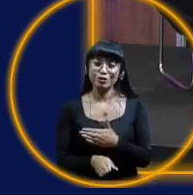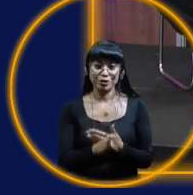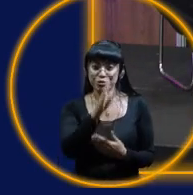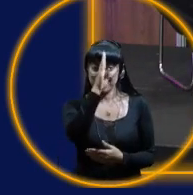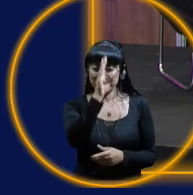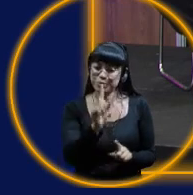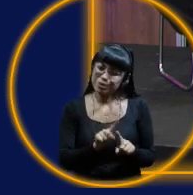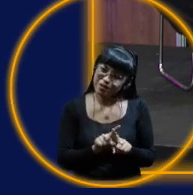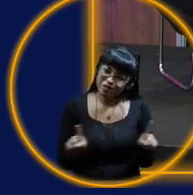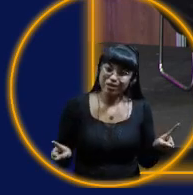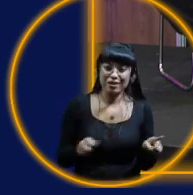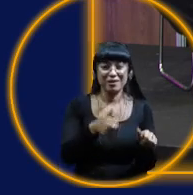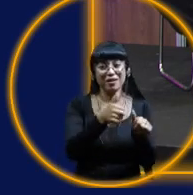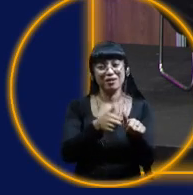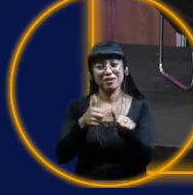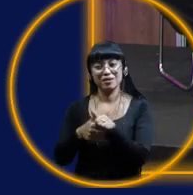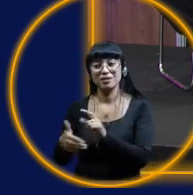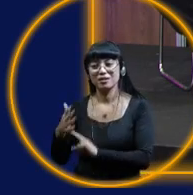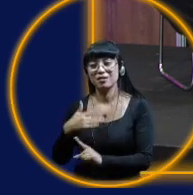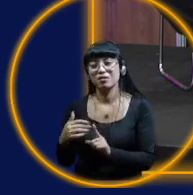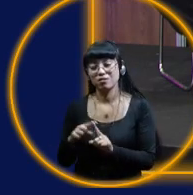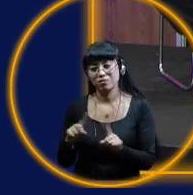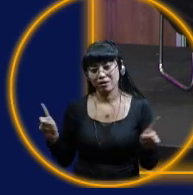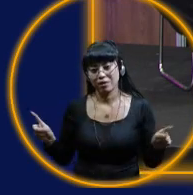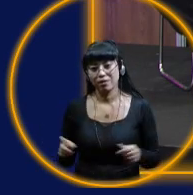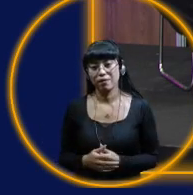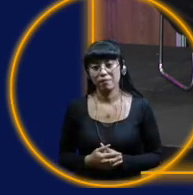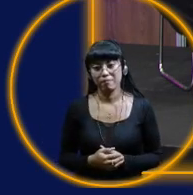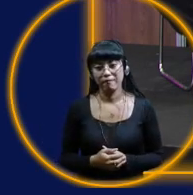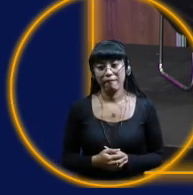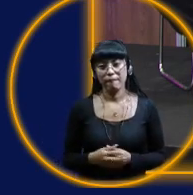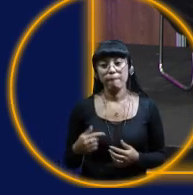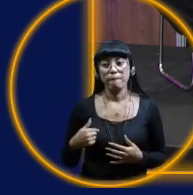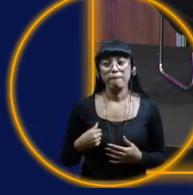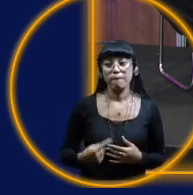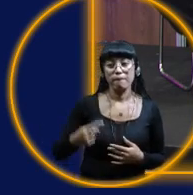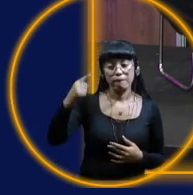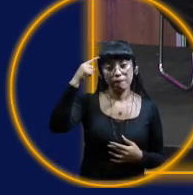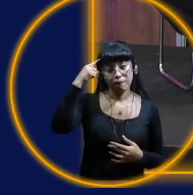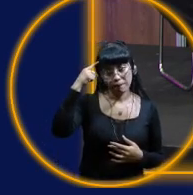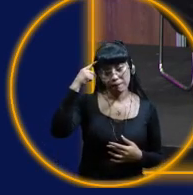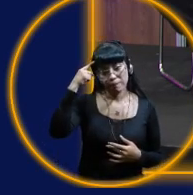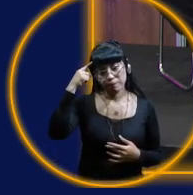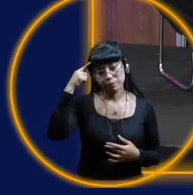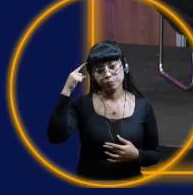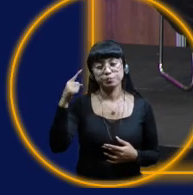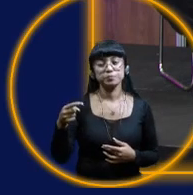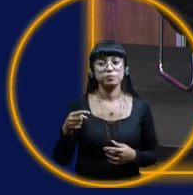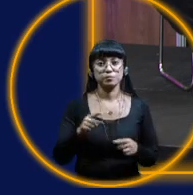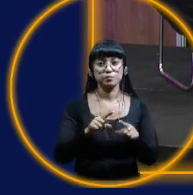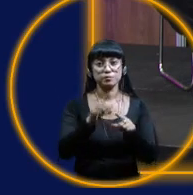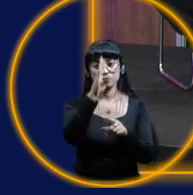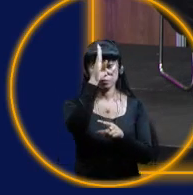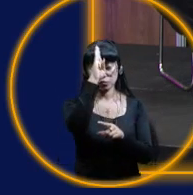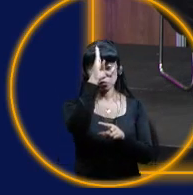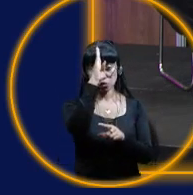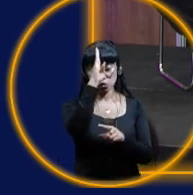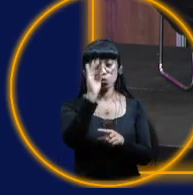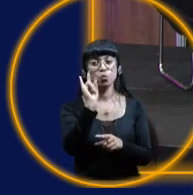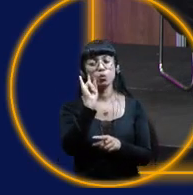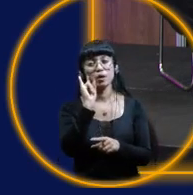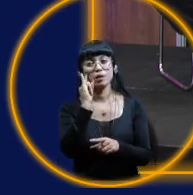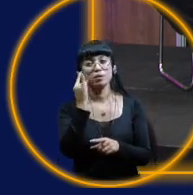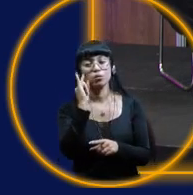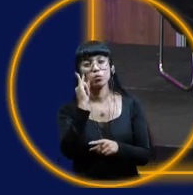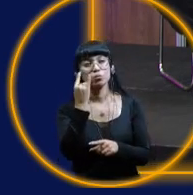And yeah. Yeah. I think part of the doubt comes from this sense that what we